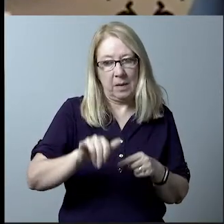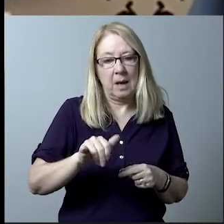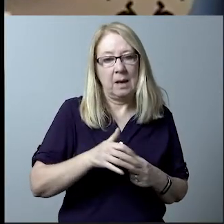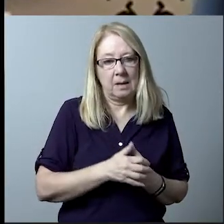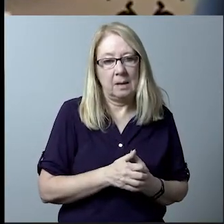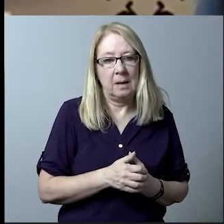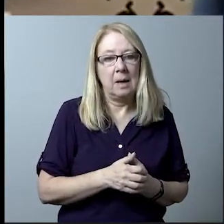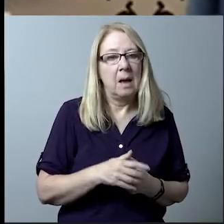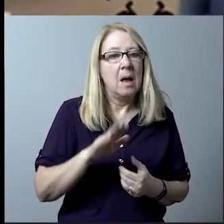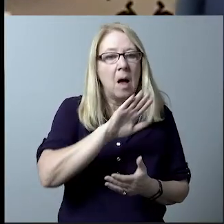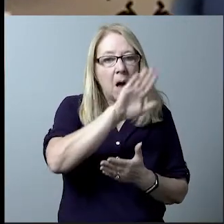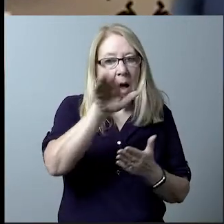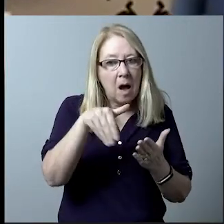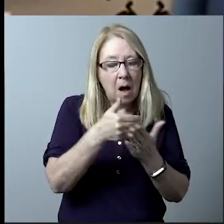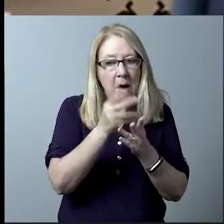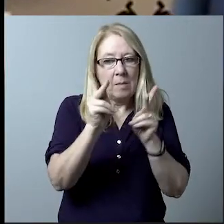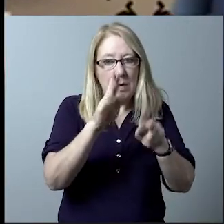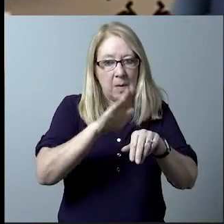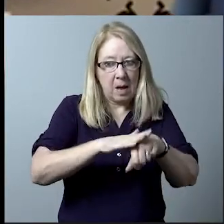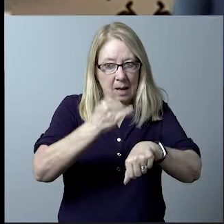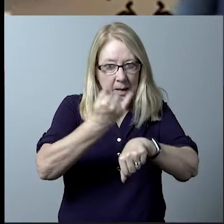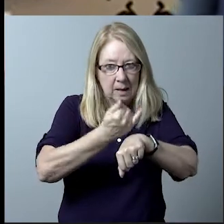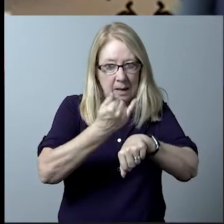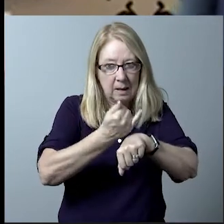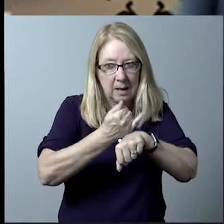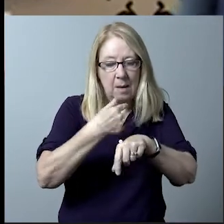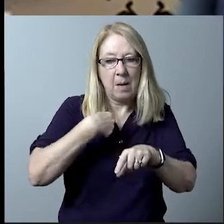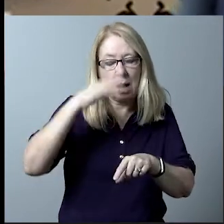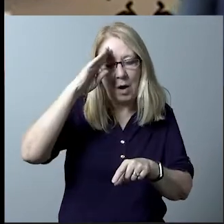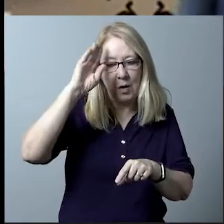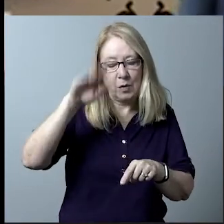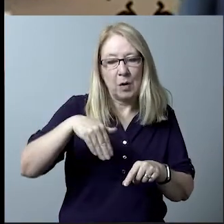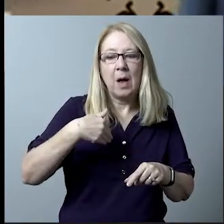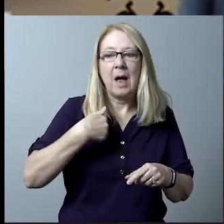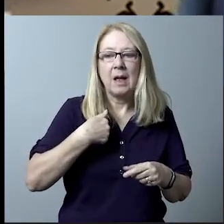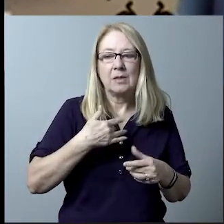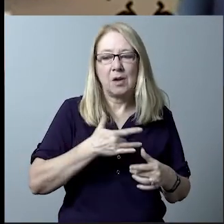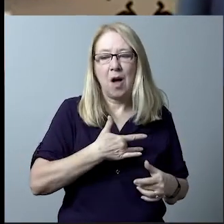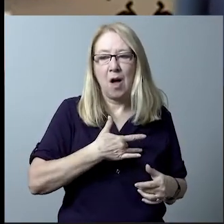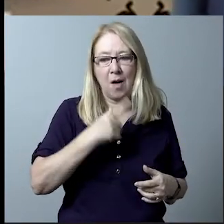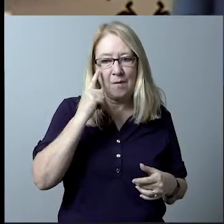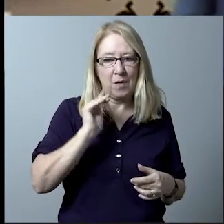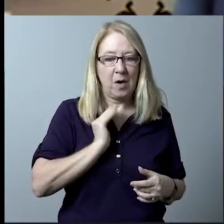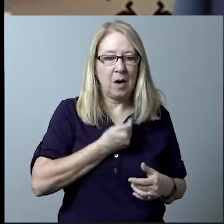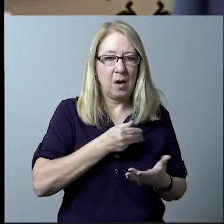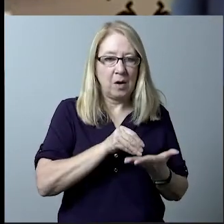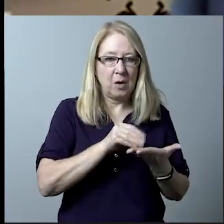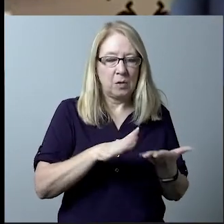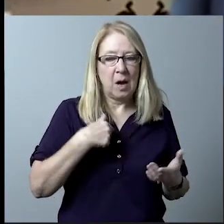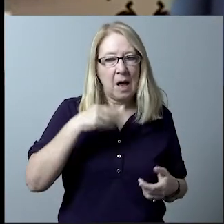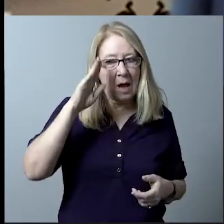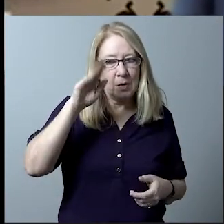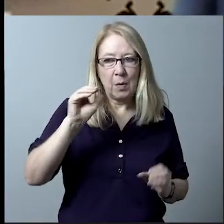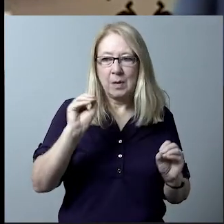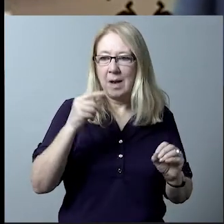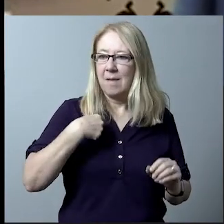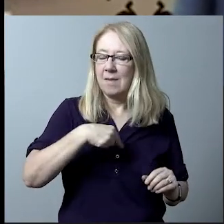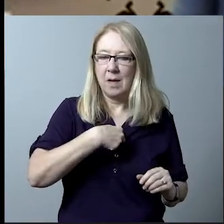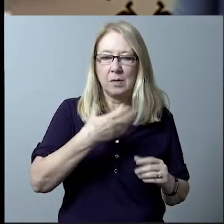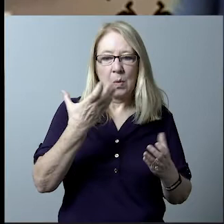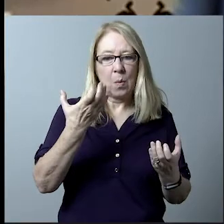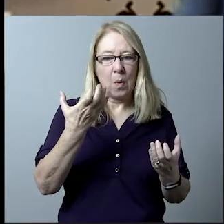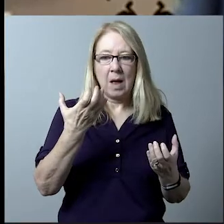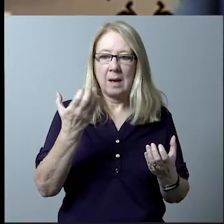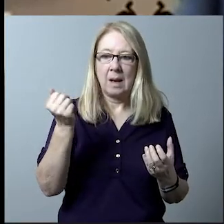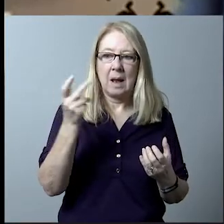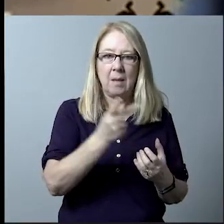us if we choose to take it. Every person on this campus, I know, has a huge heart for our students. I